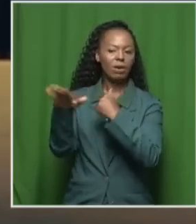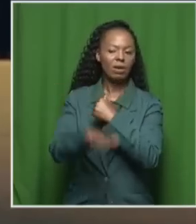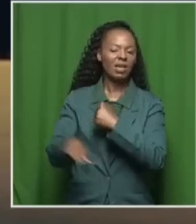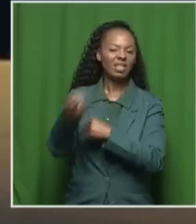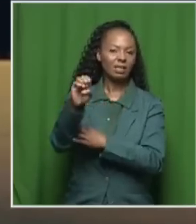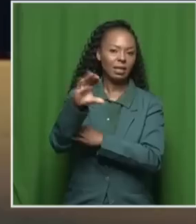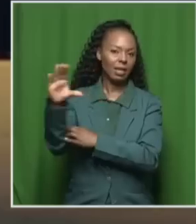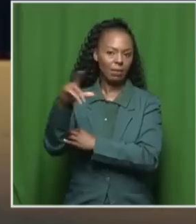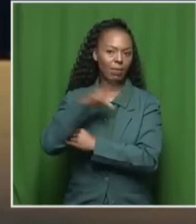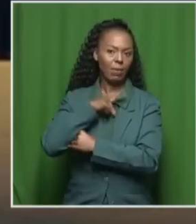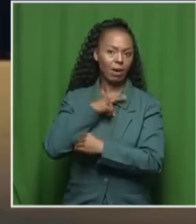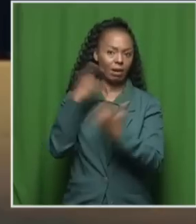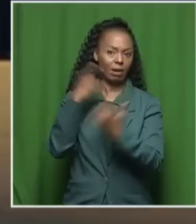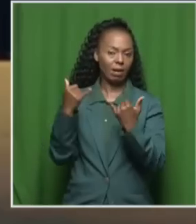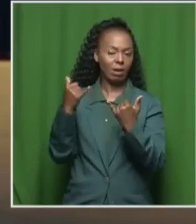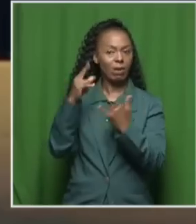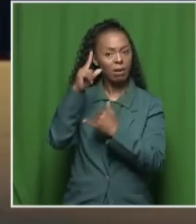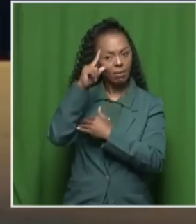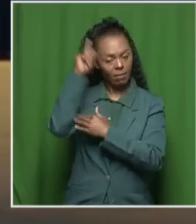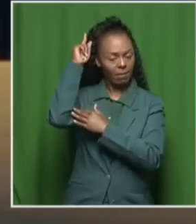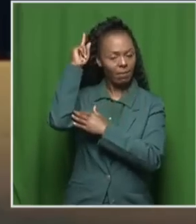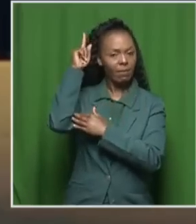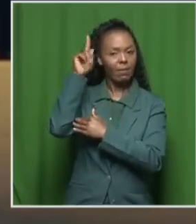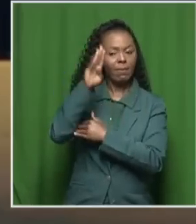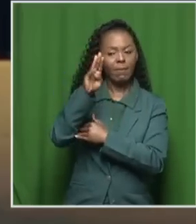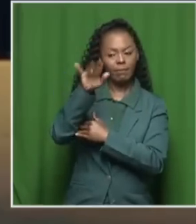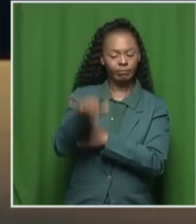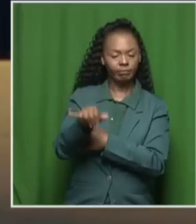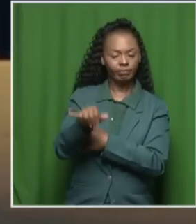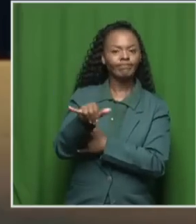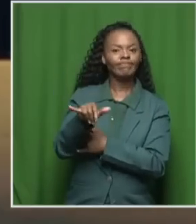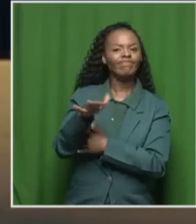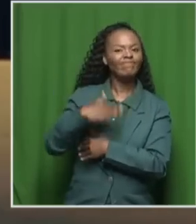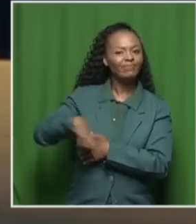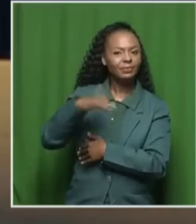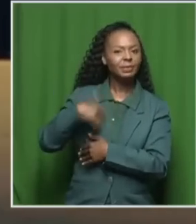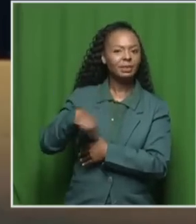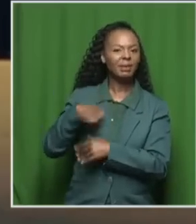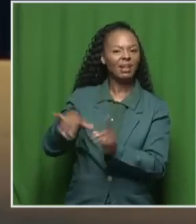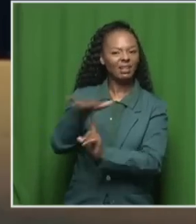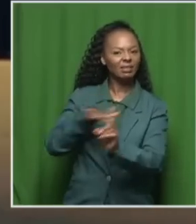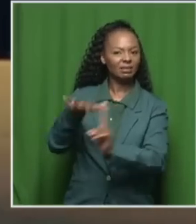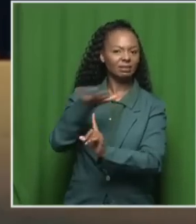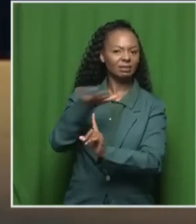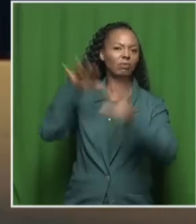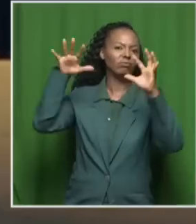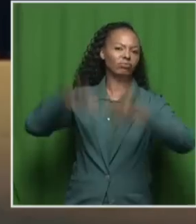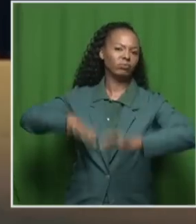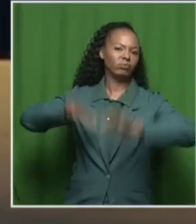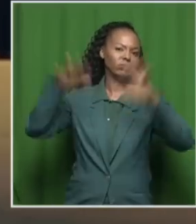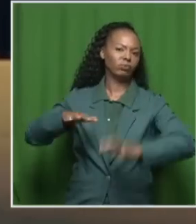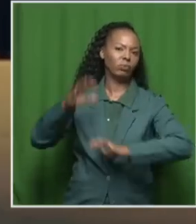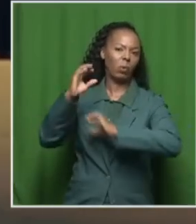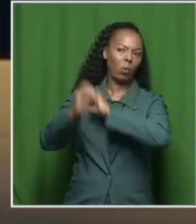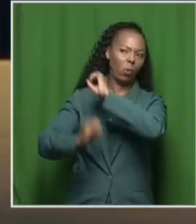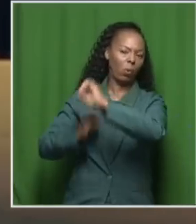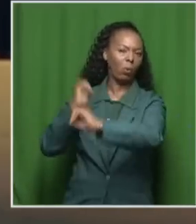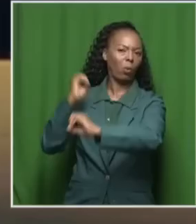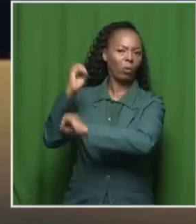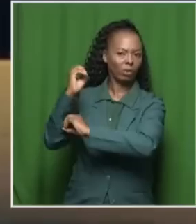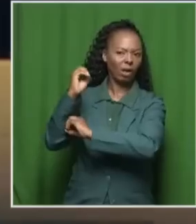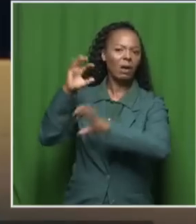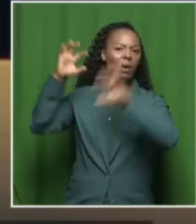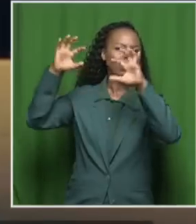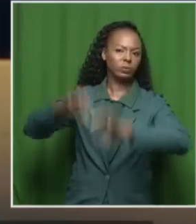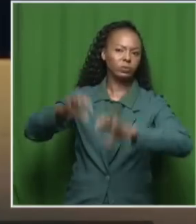Nelson Mandela Bay Metropolitan Municipality overnight, and there have been several reports of localised flooding. Residents of Kariega have taken